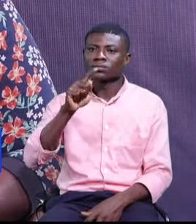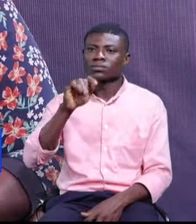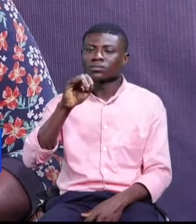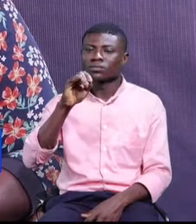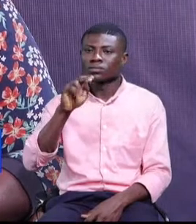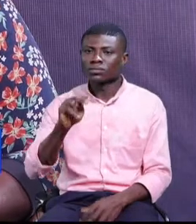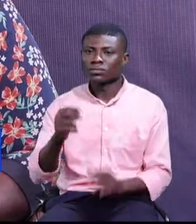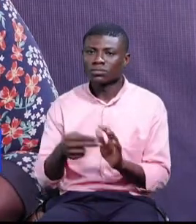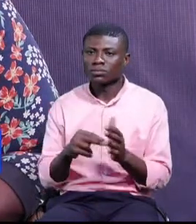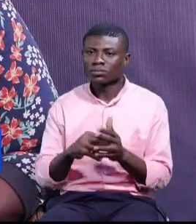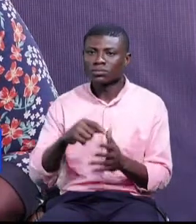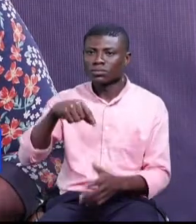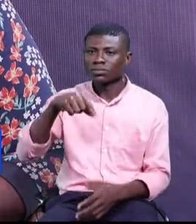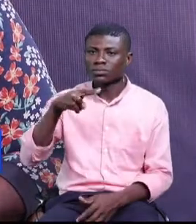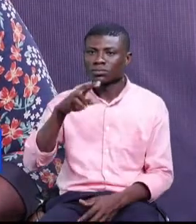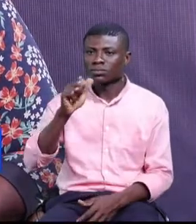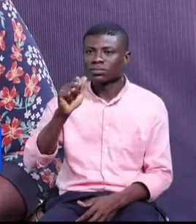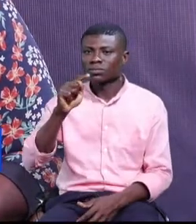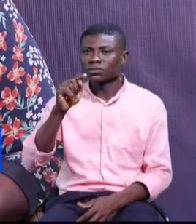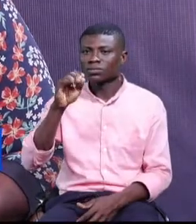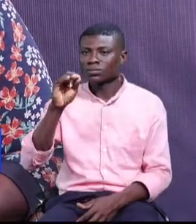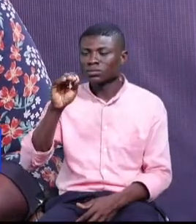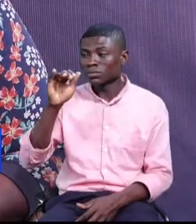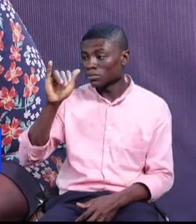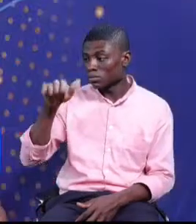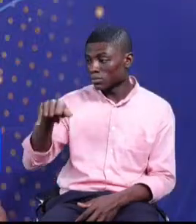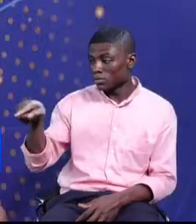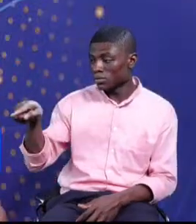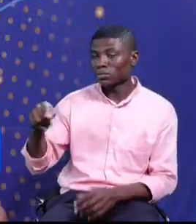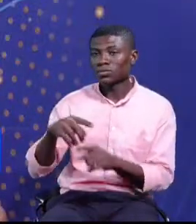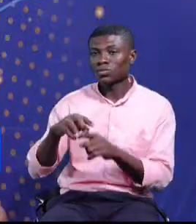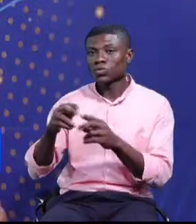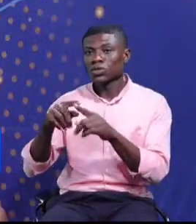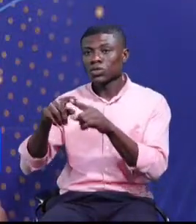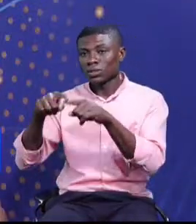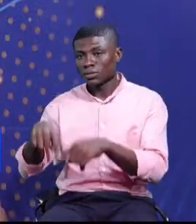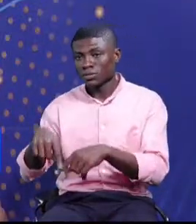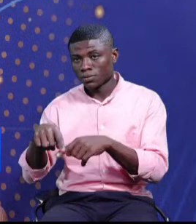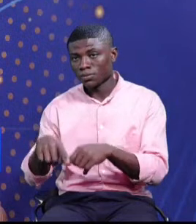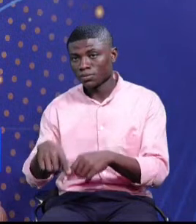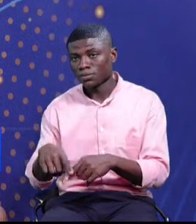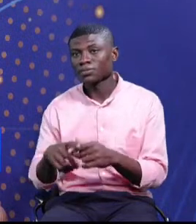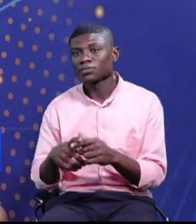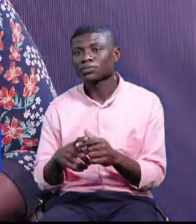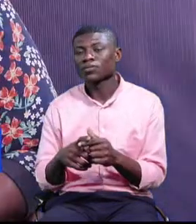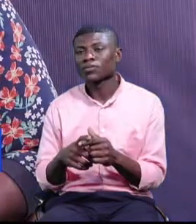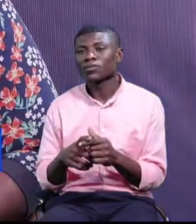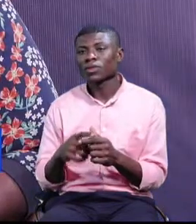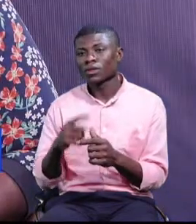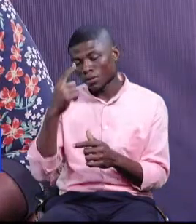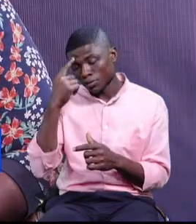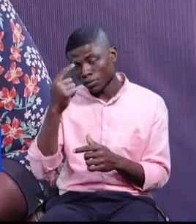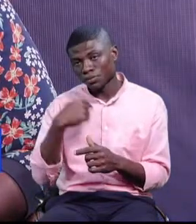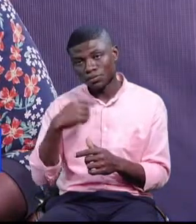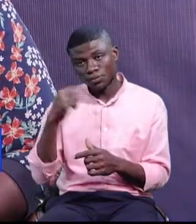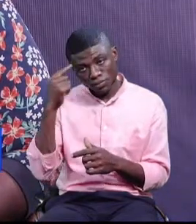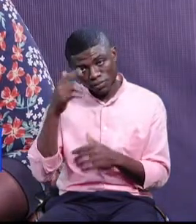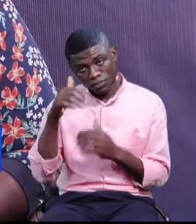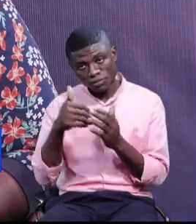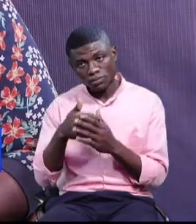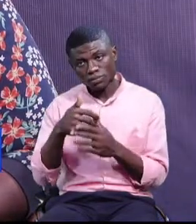the quota, like you said, because it's four. Yeah, so it depends. Yeah. It depends on, so for I think the